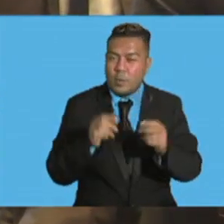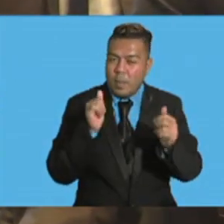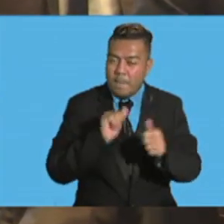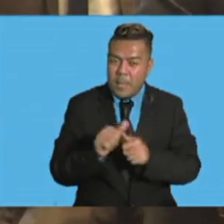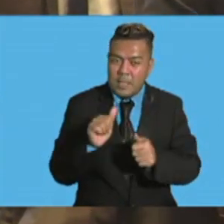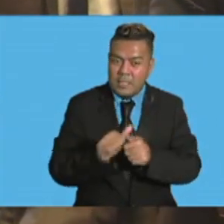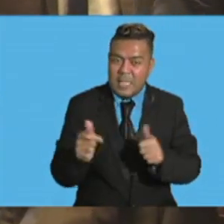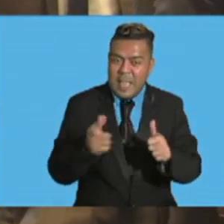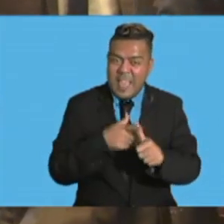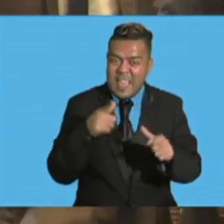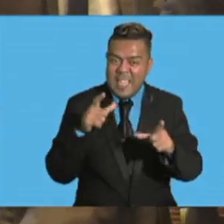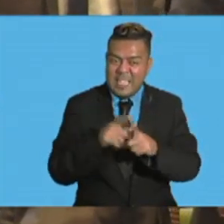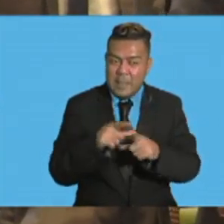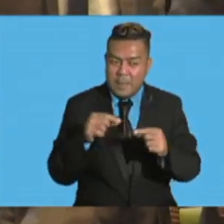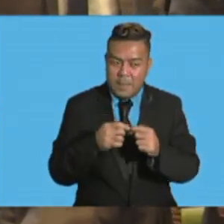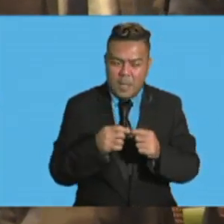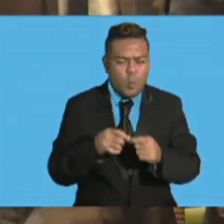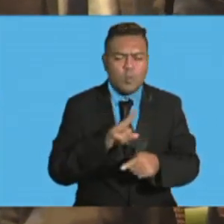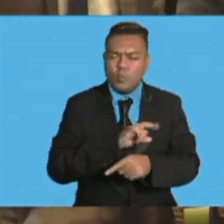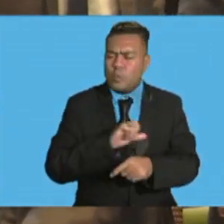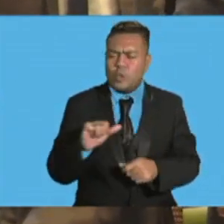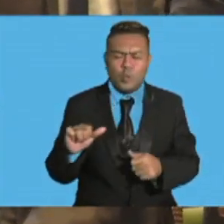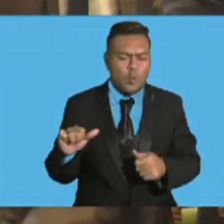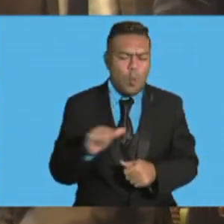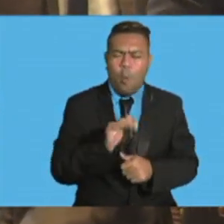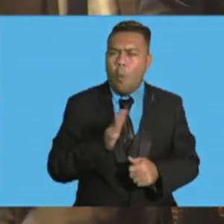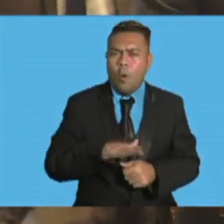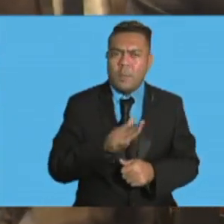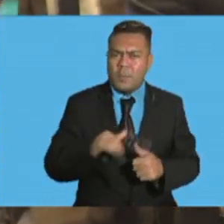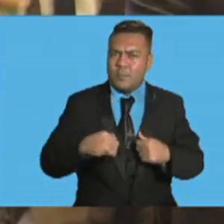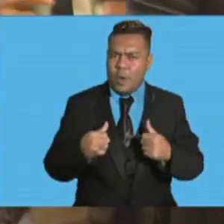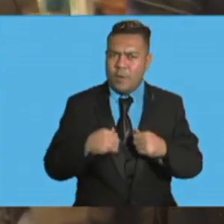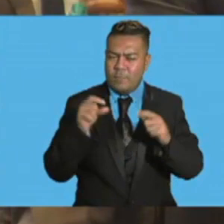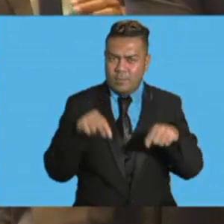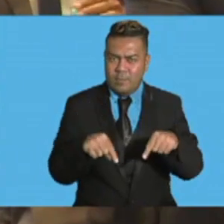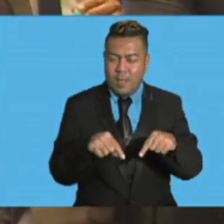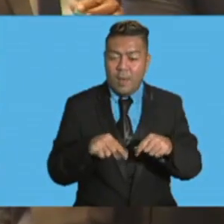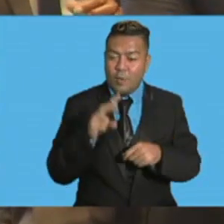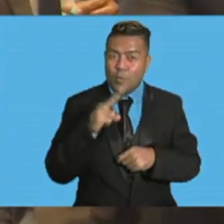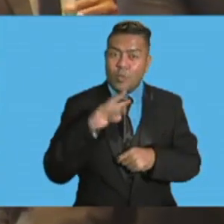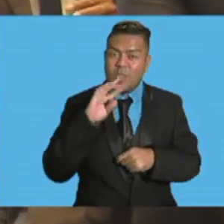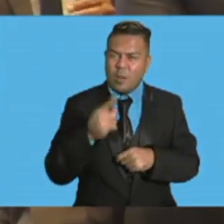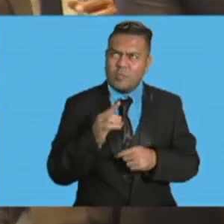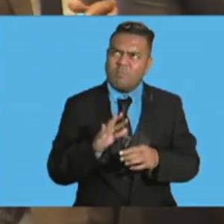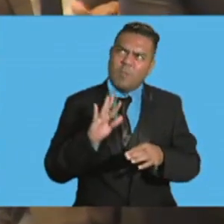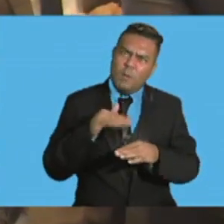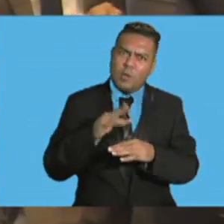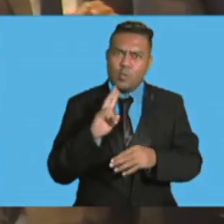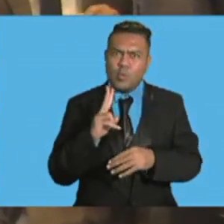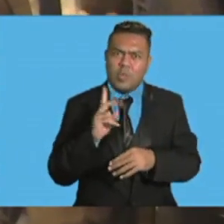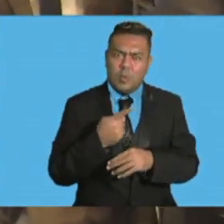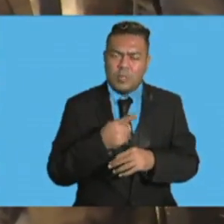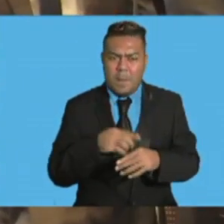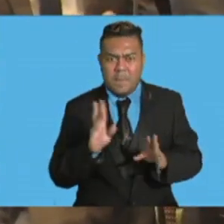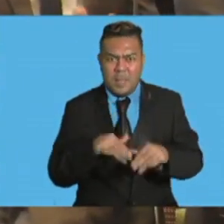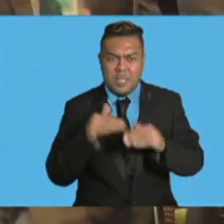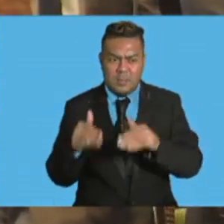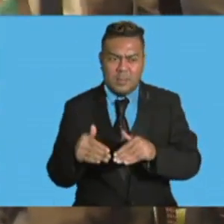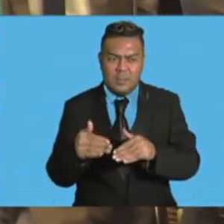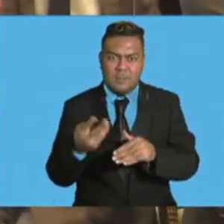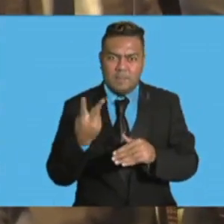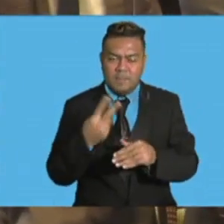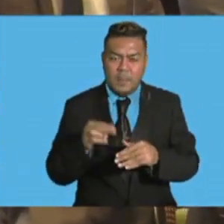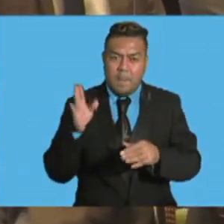best ADB annual meetings ever, and we should all be proud of this. Around over 2,000 participants,